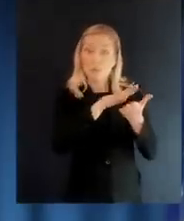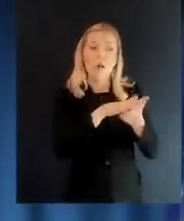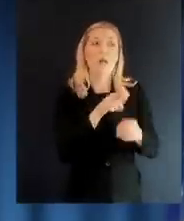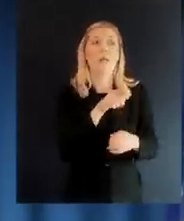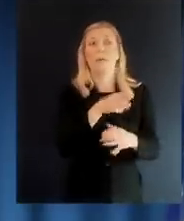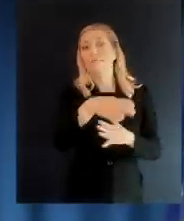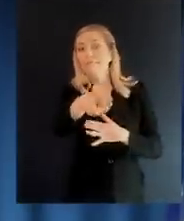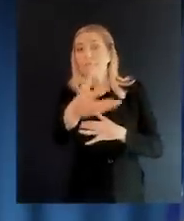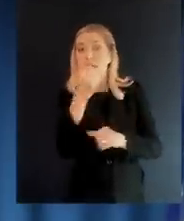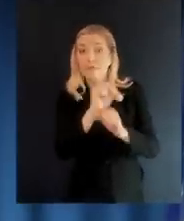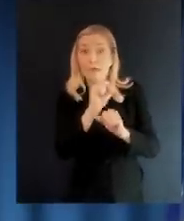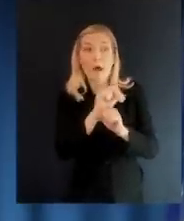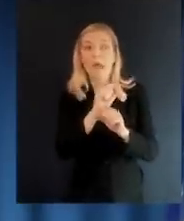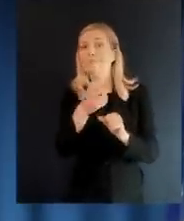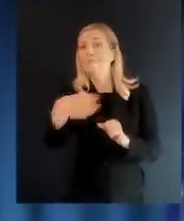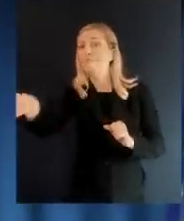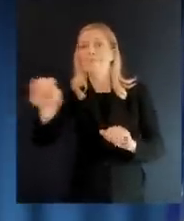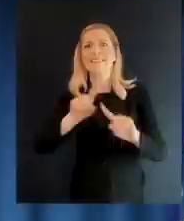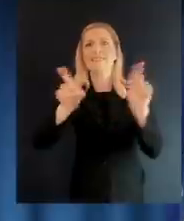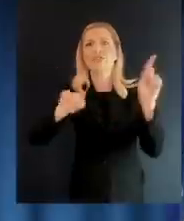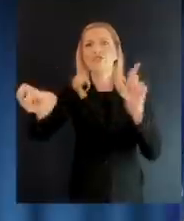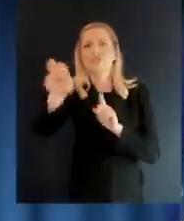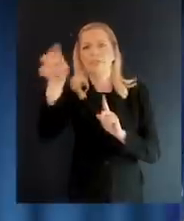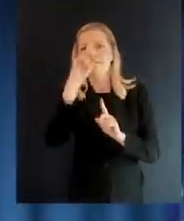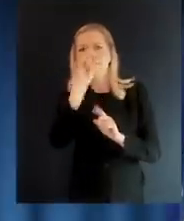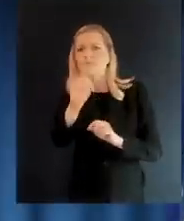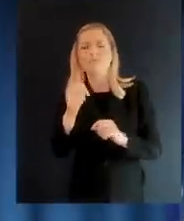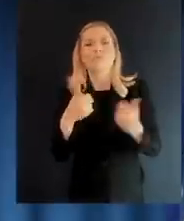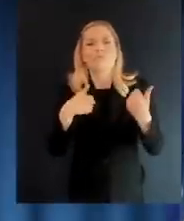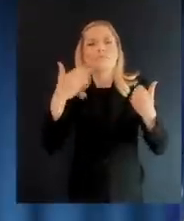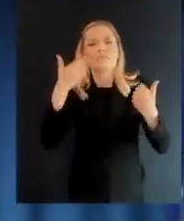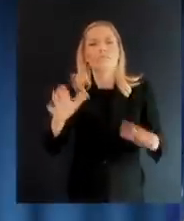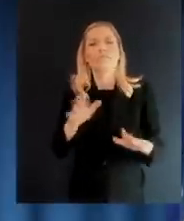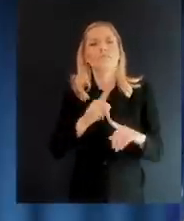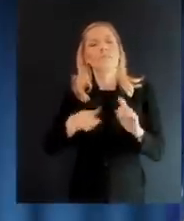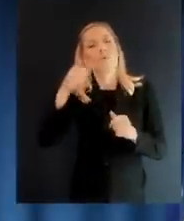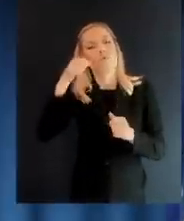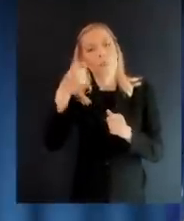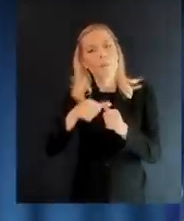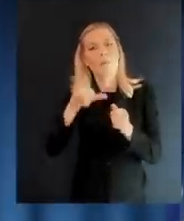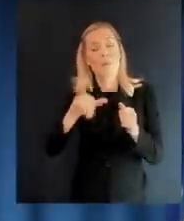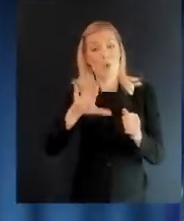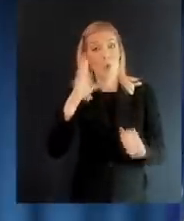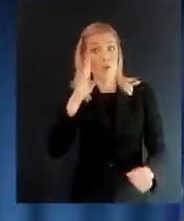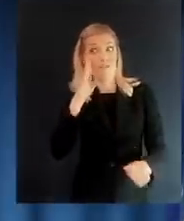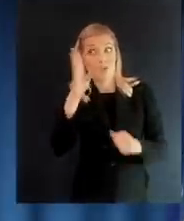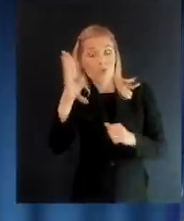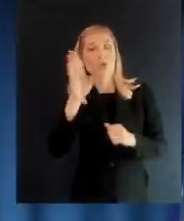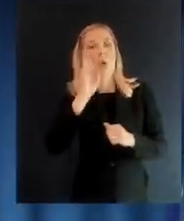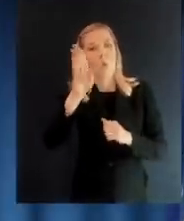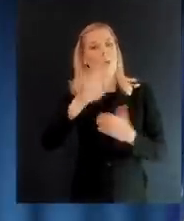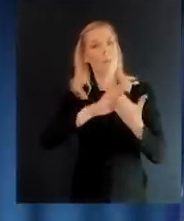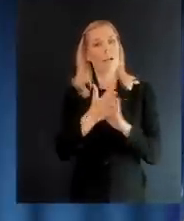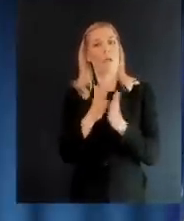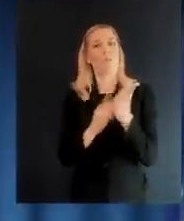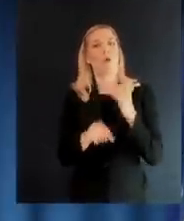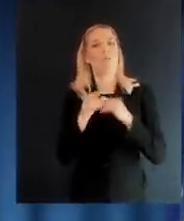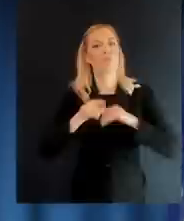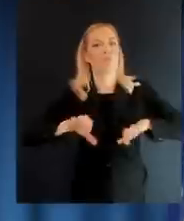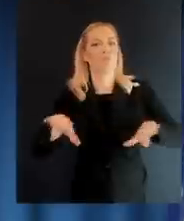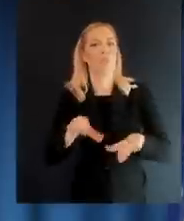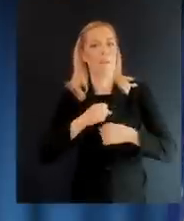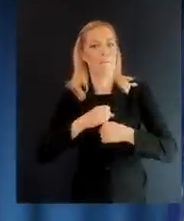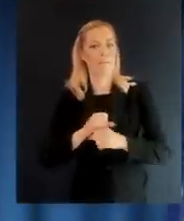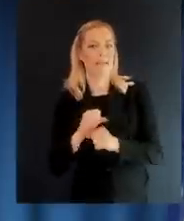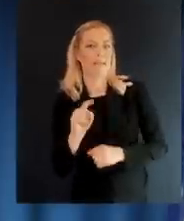of our lives will be during a global pandemic, which is affecting every part of the world as we know it. Events like these are the historic markers we